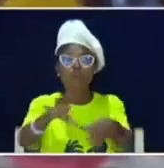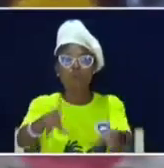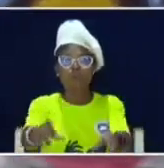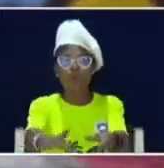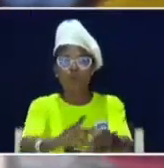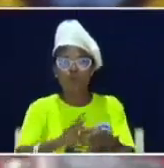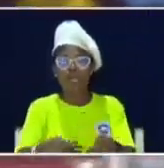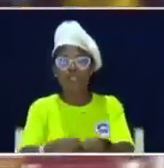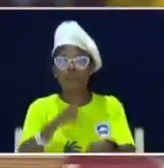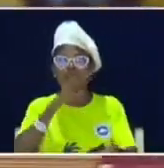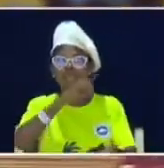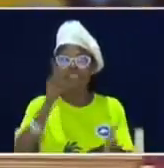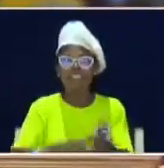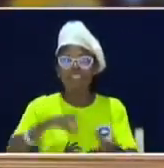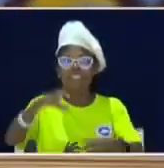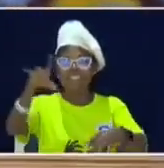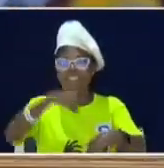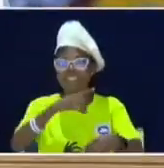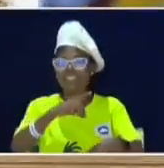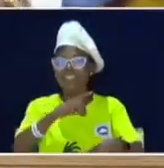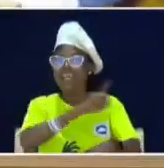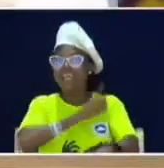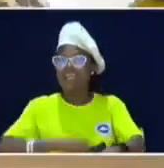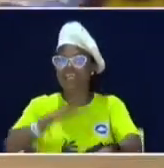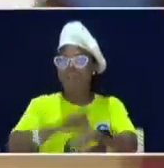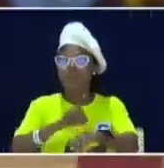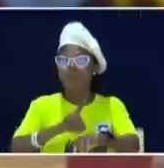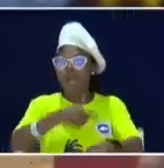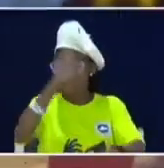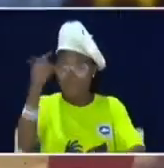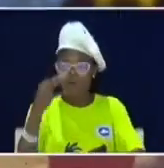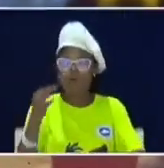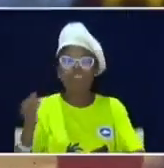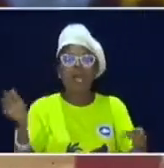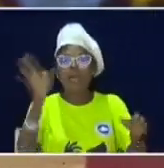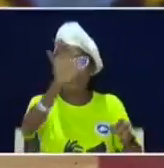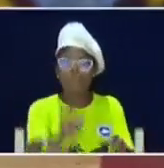kingdom, it's a must. Because by strength shall no man prevail.